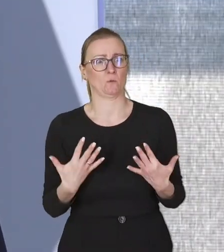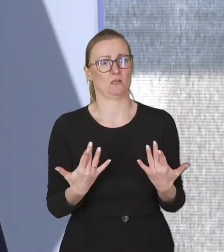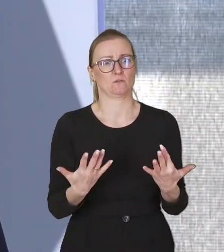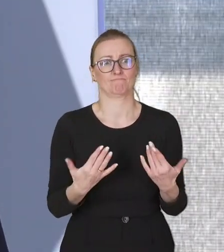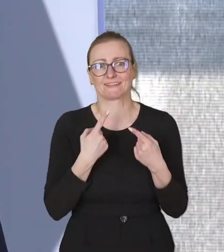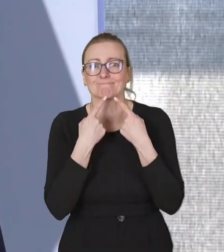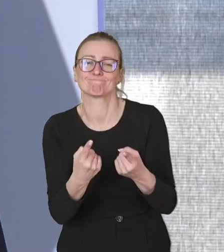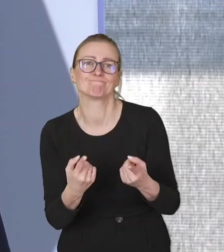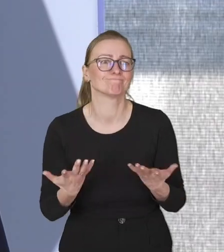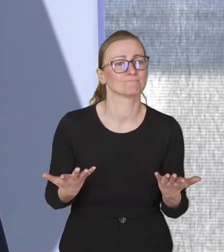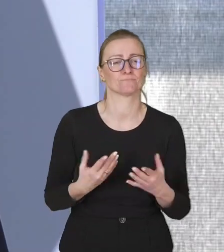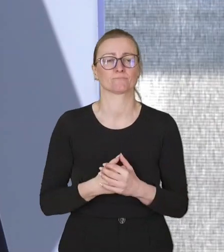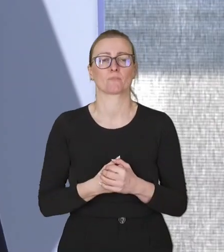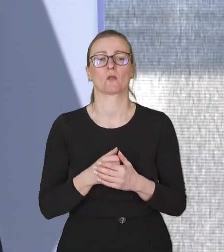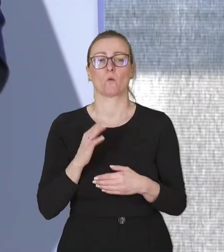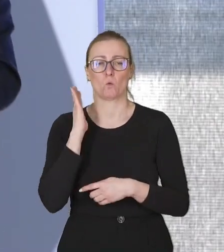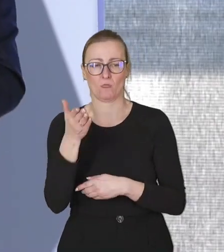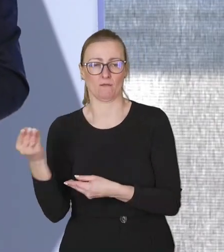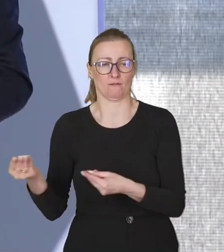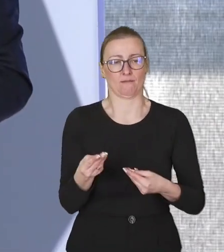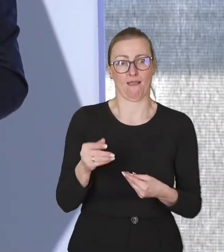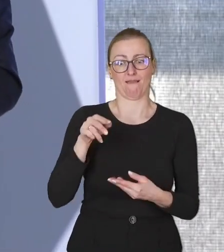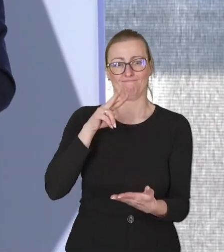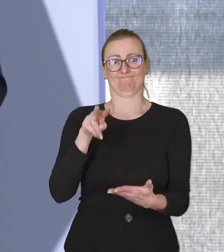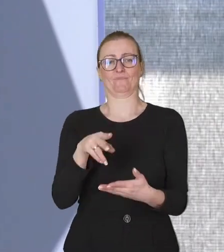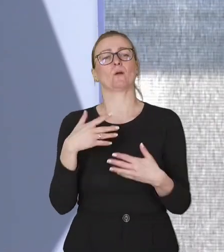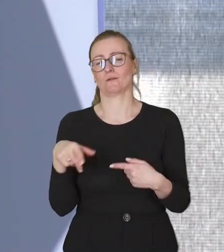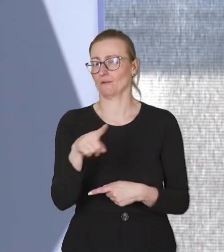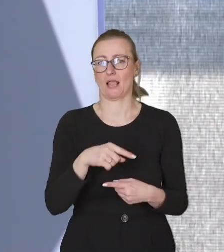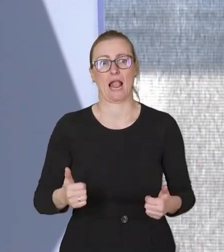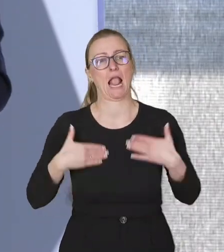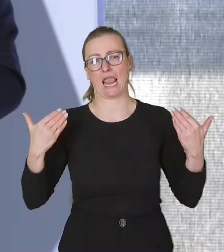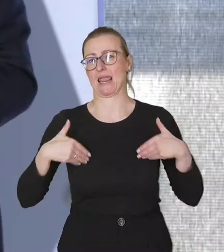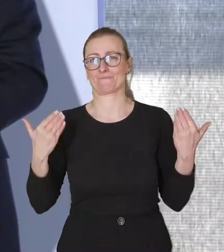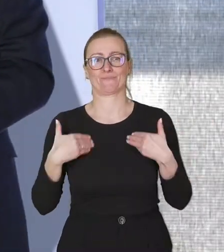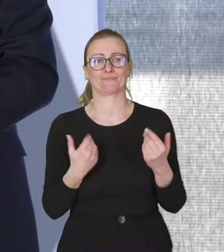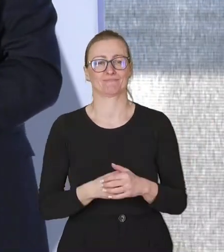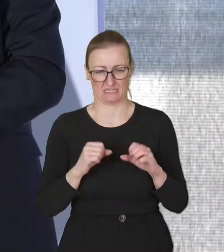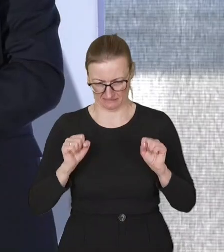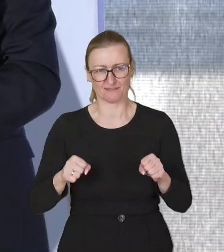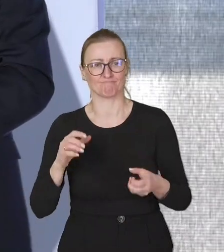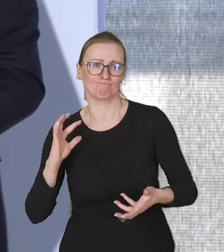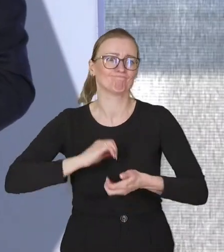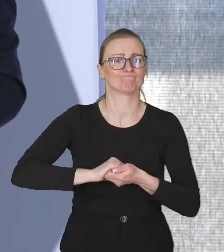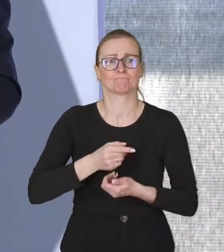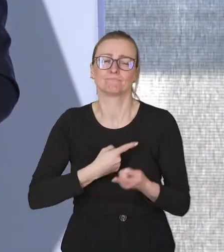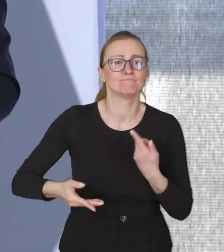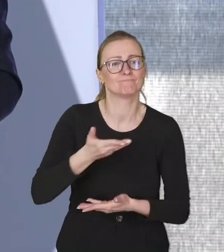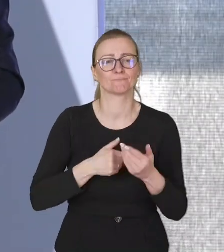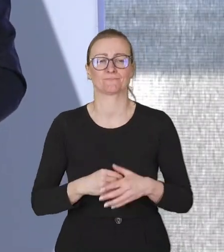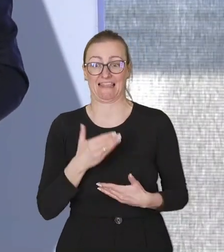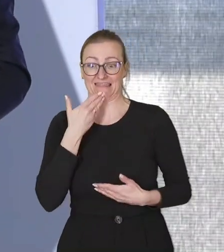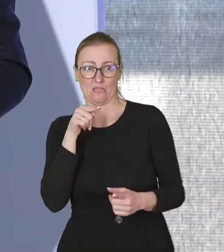born or somehow driven by the Draghi report. The first is the closing the innovation gap. So all these initiatives related